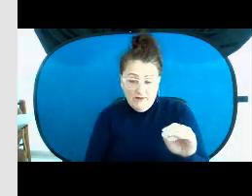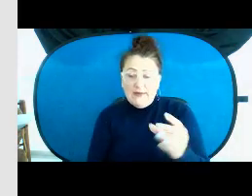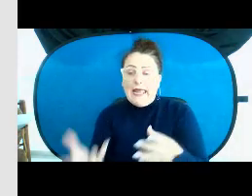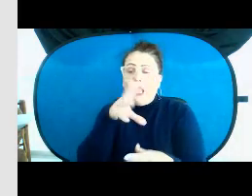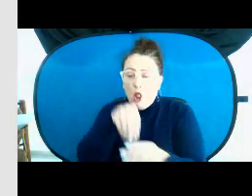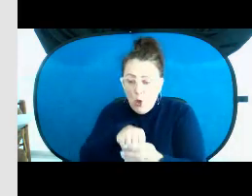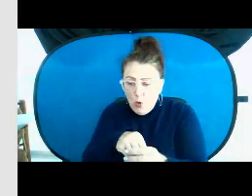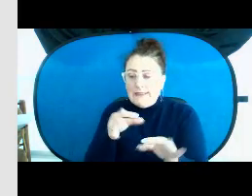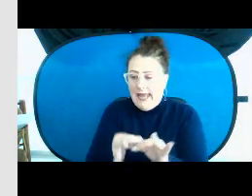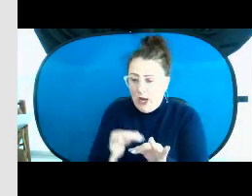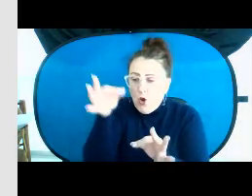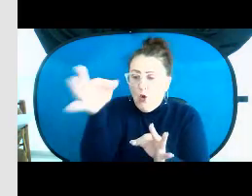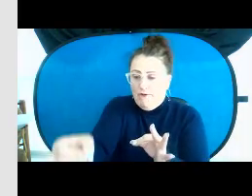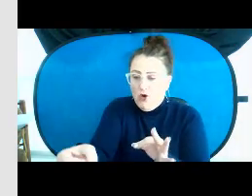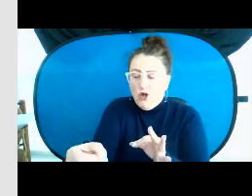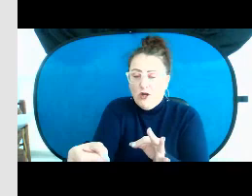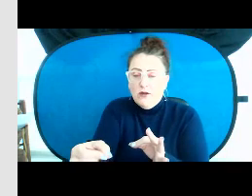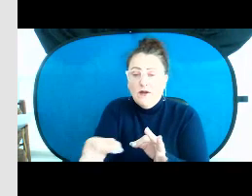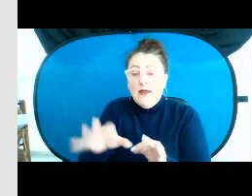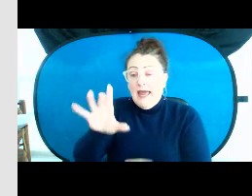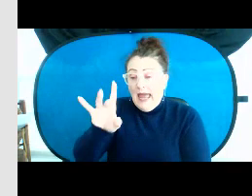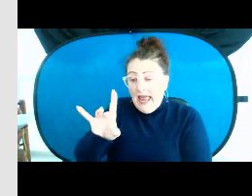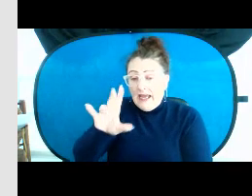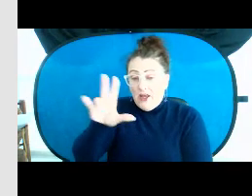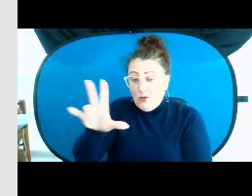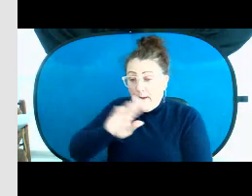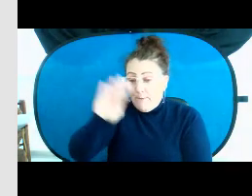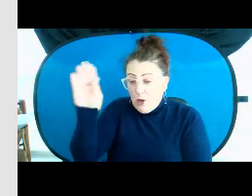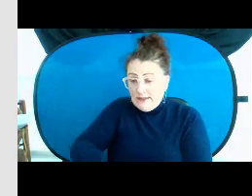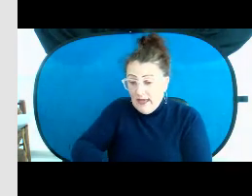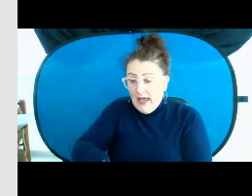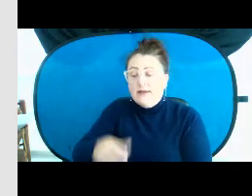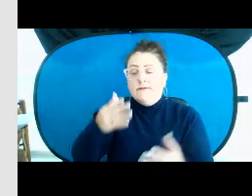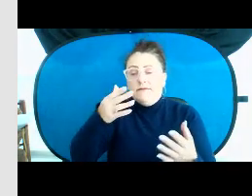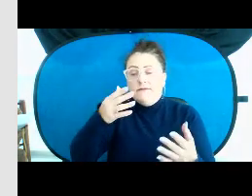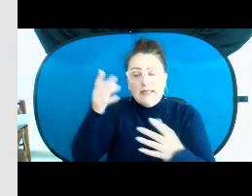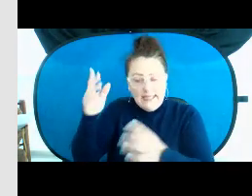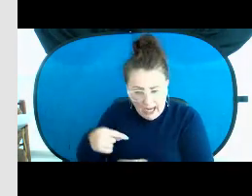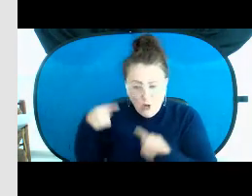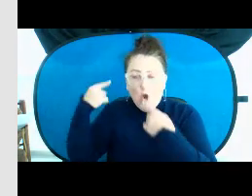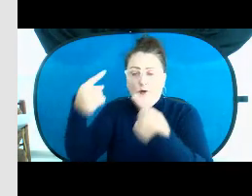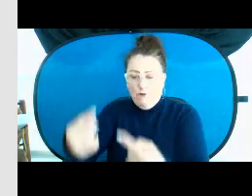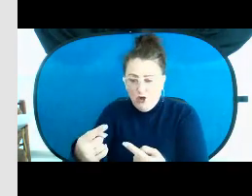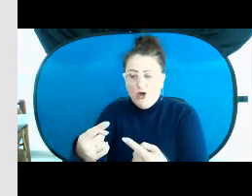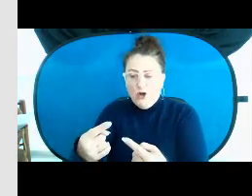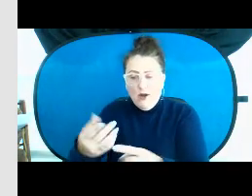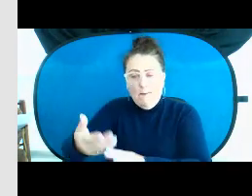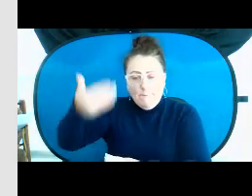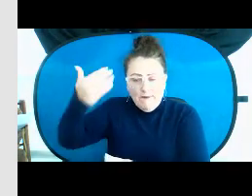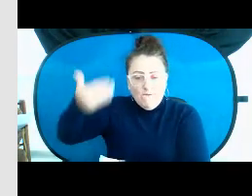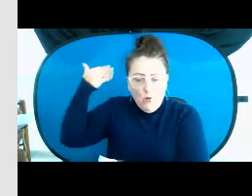projects. And the 83% is the delivery rate considering projects carried over from several previous fiscal